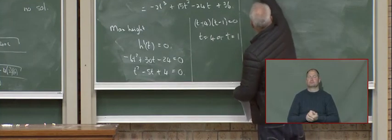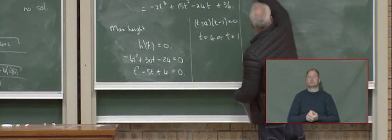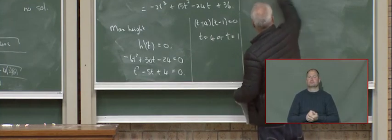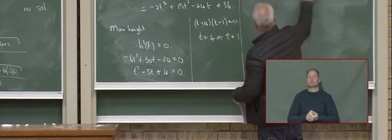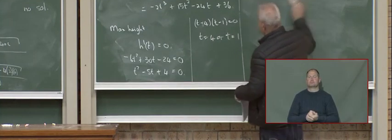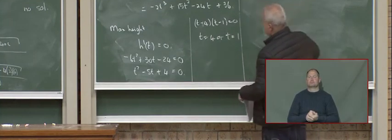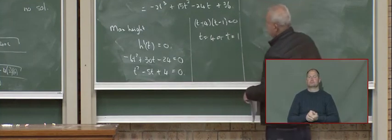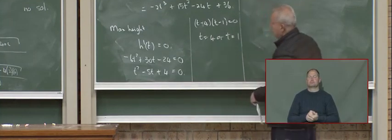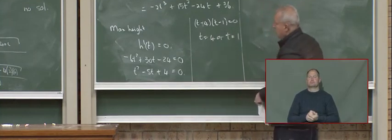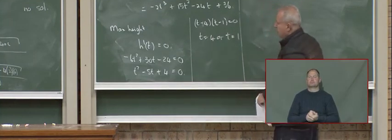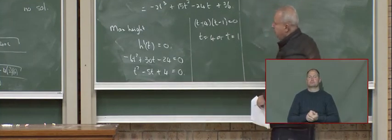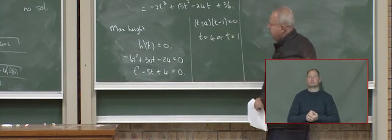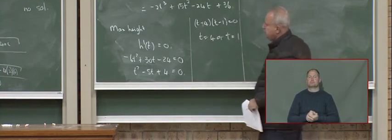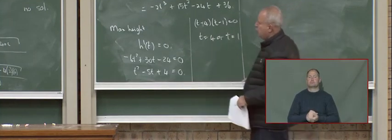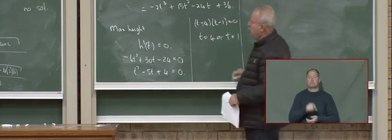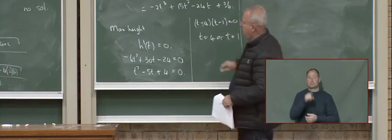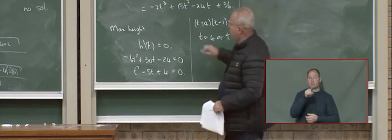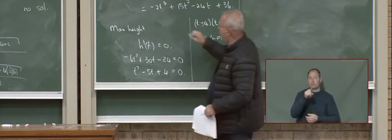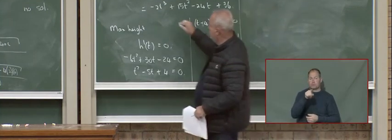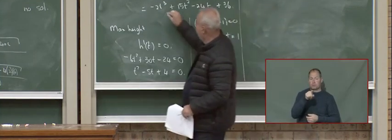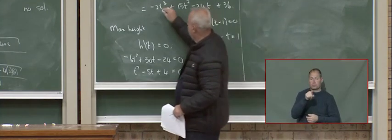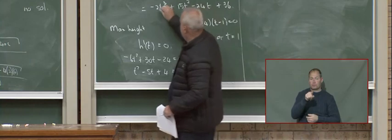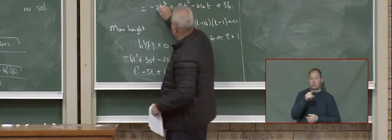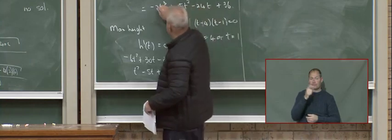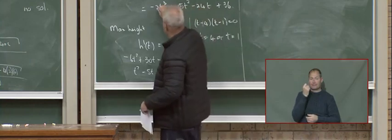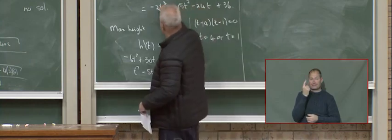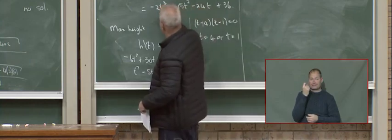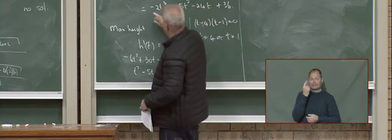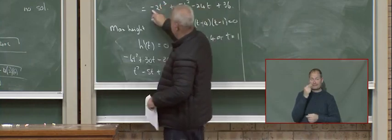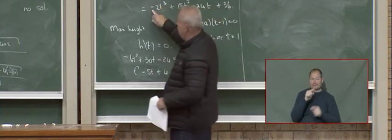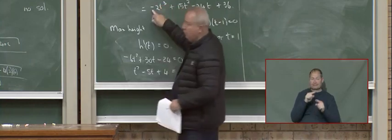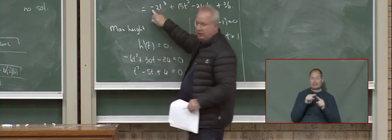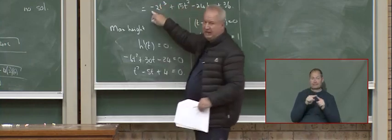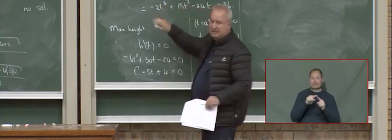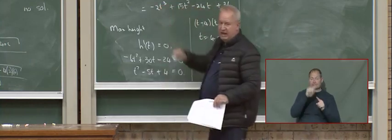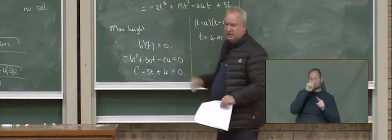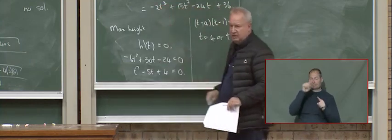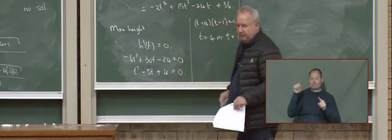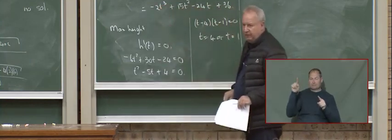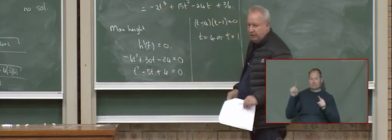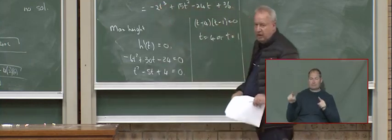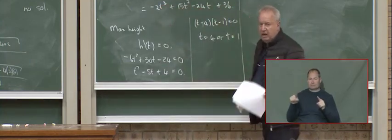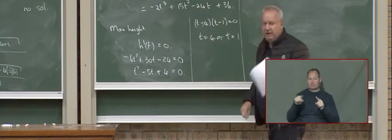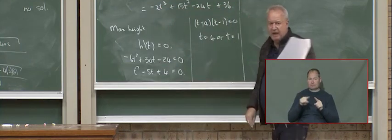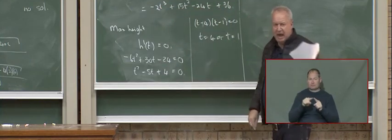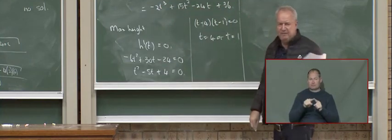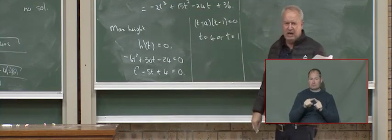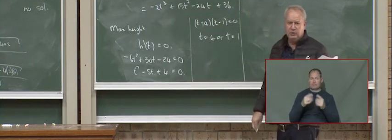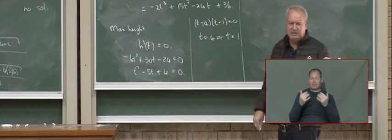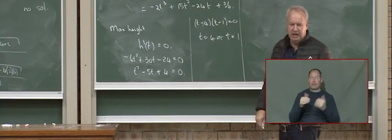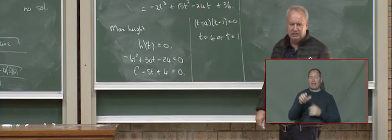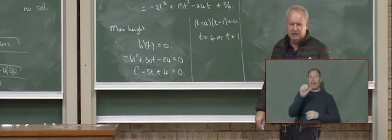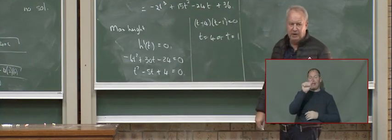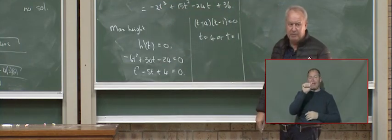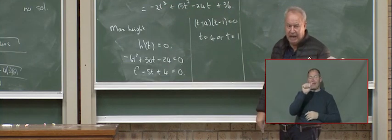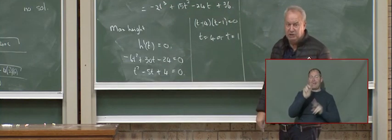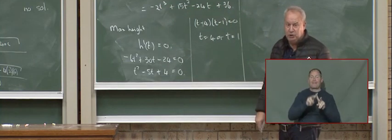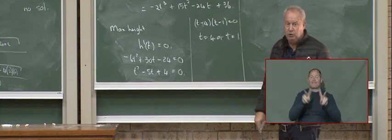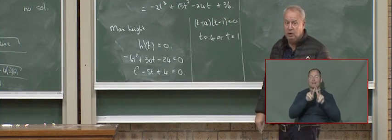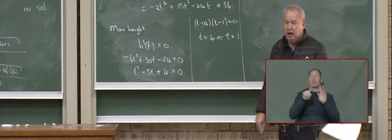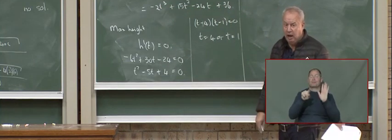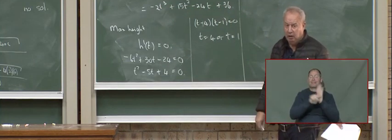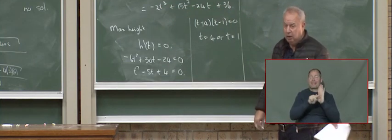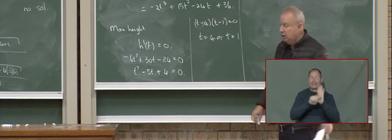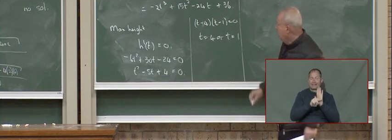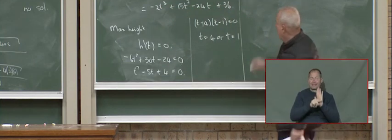You all understand that this is a cubic graph and the a value is negative. If the A value is negative, I'm going